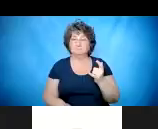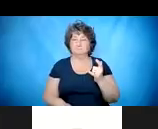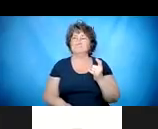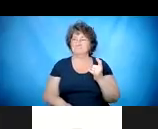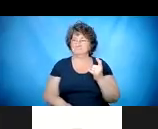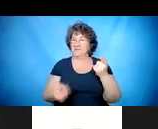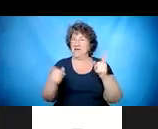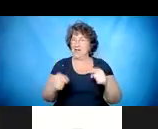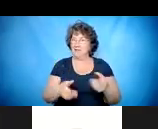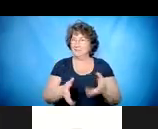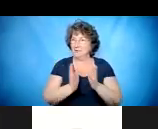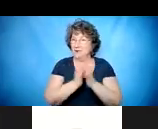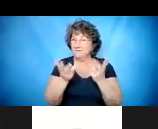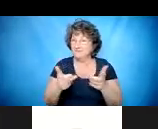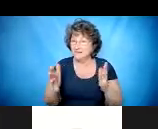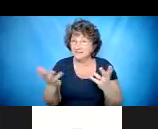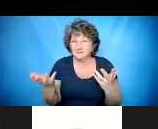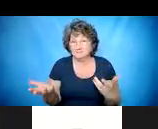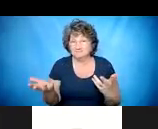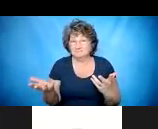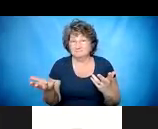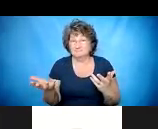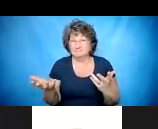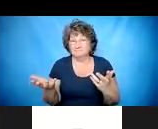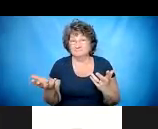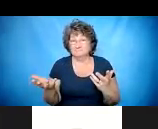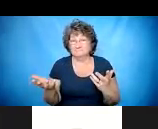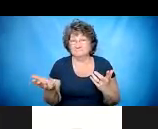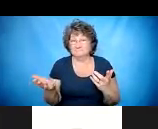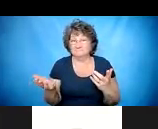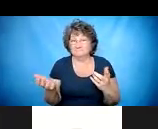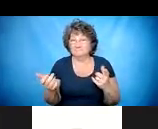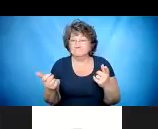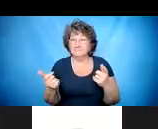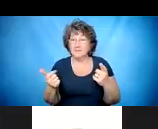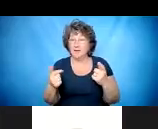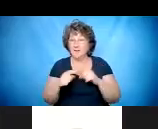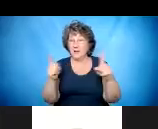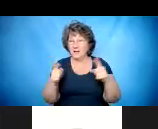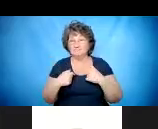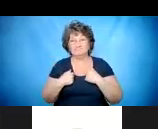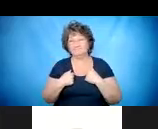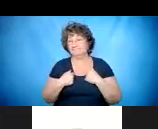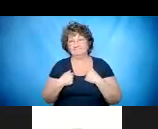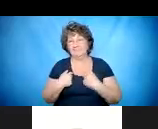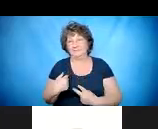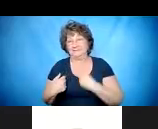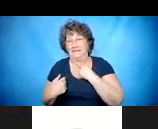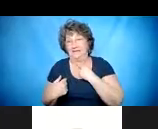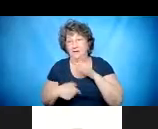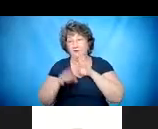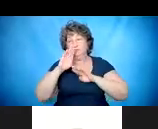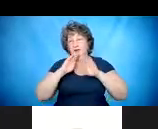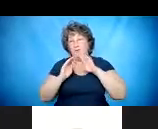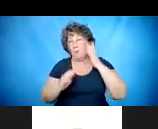I'm illiterate, you could say, because I don't know how to read or write, and I've been